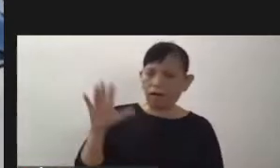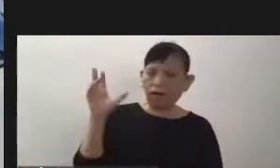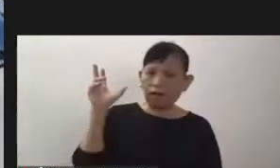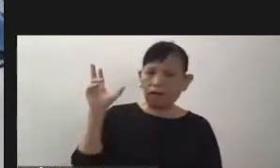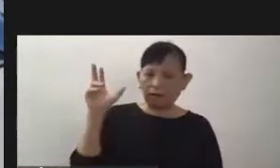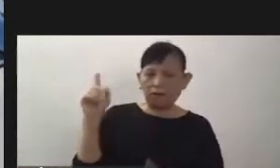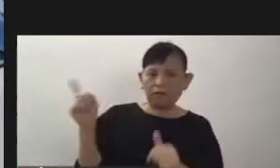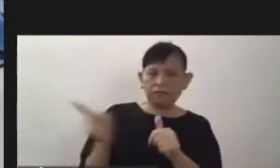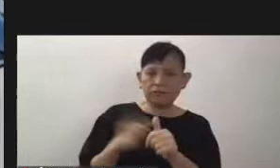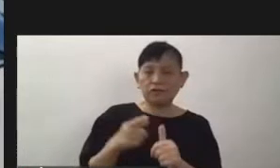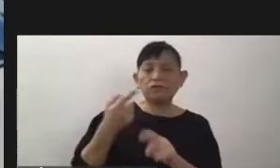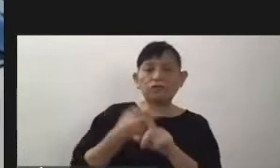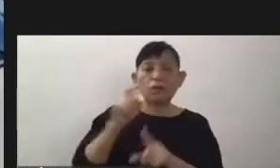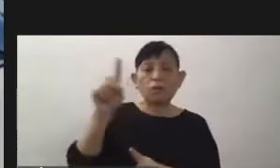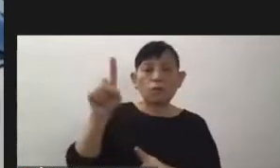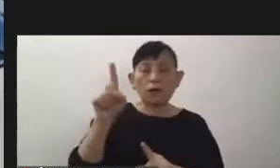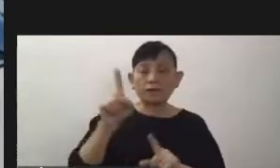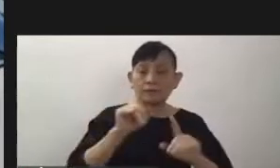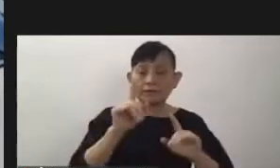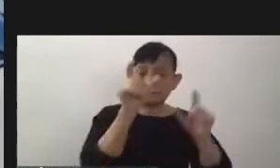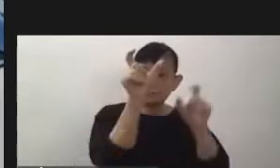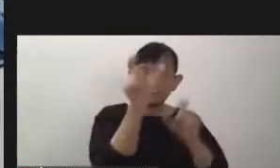my interviewee. And